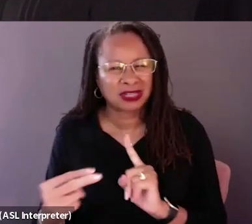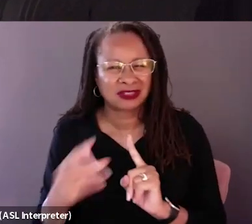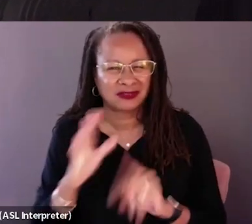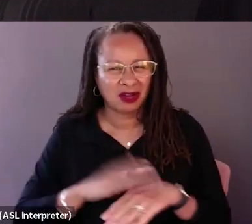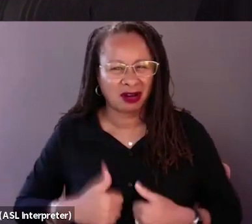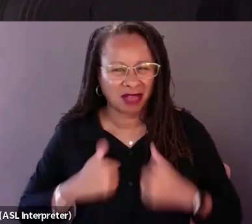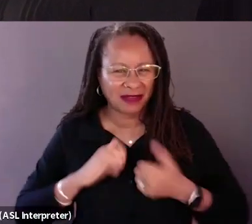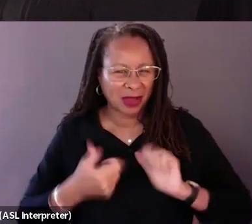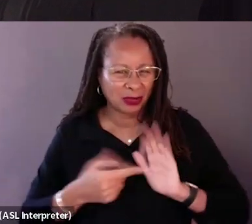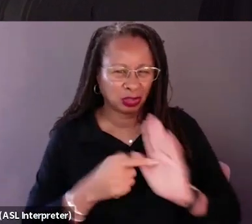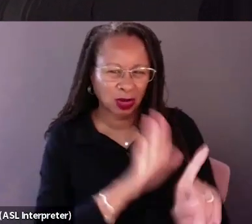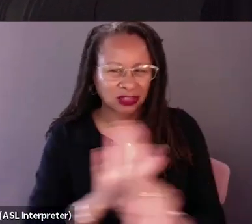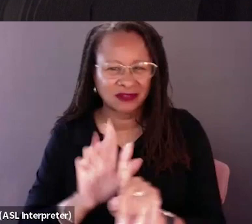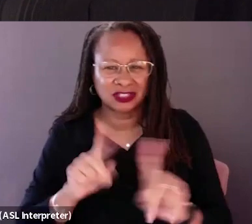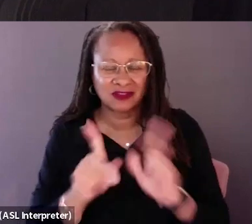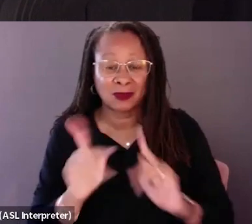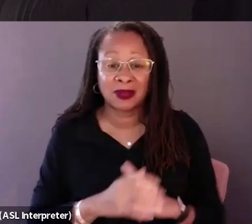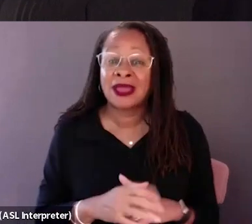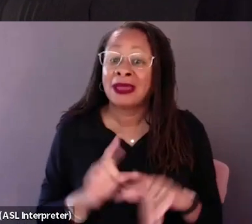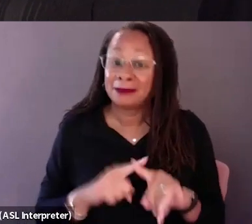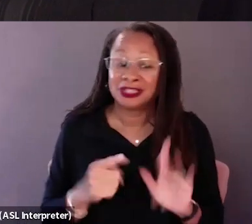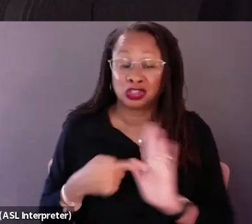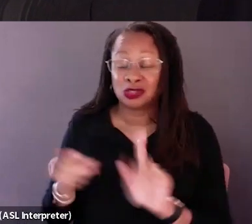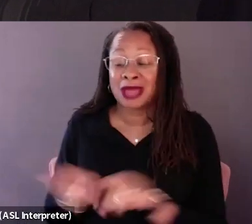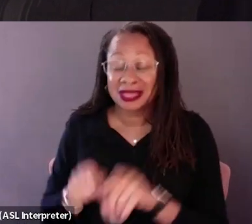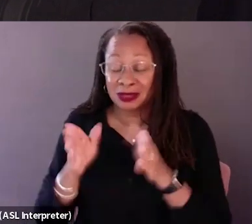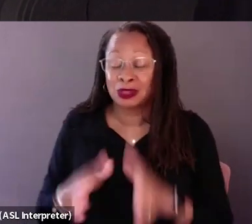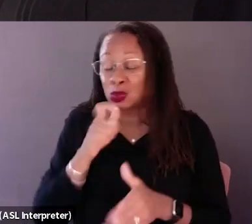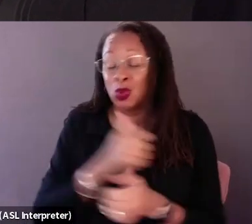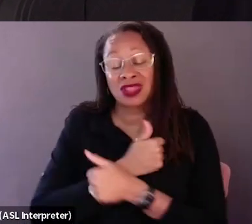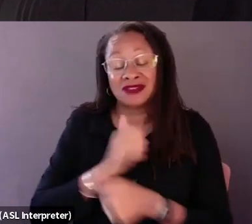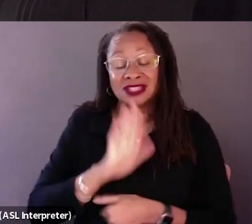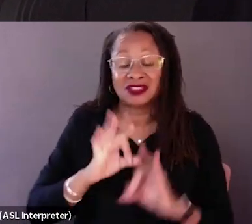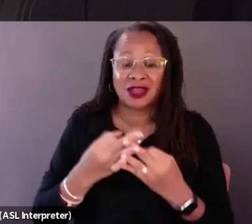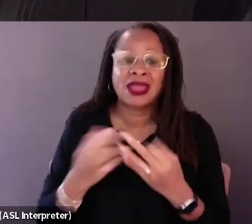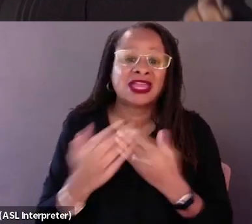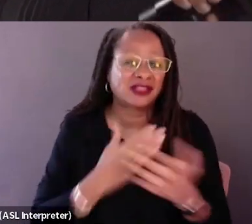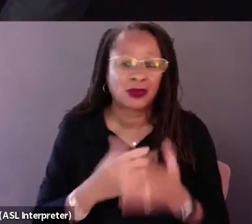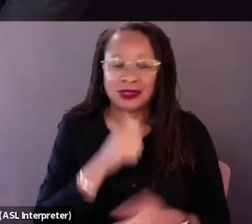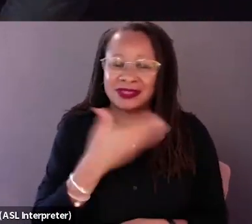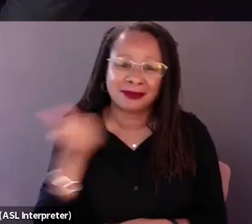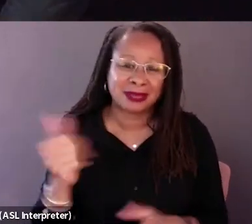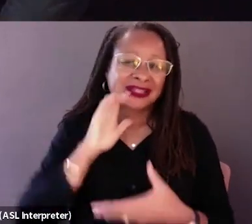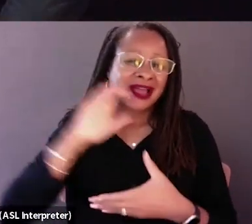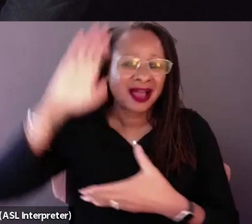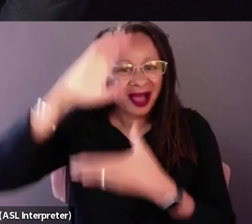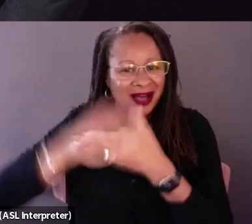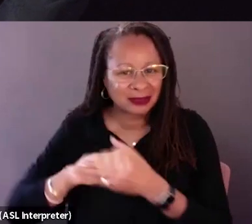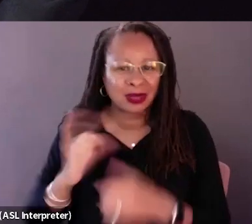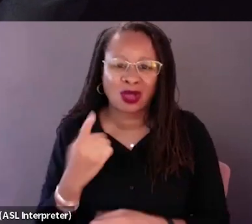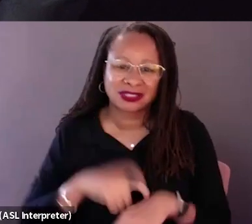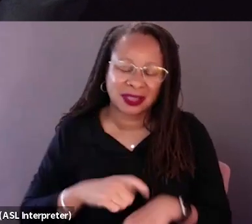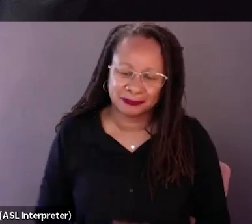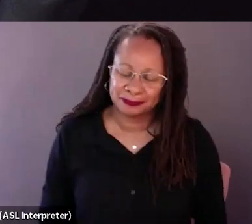a side to him as a person who did love his family, even as he wasn't, you know, the best husband all the time. Yeah, I mean, talk